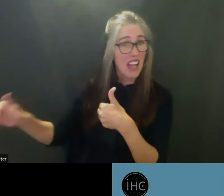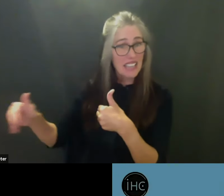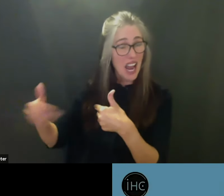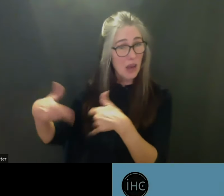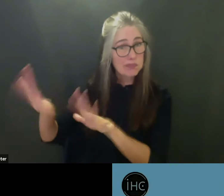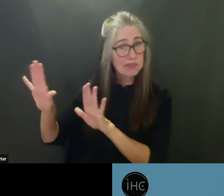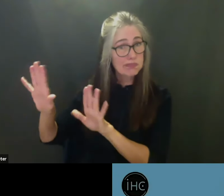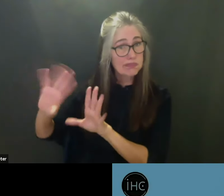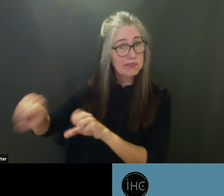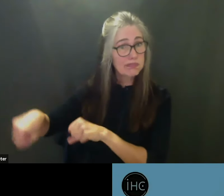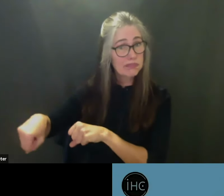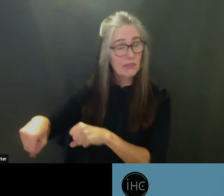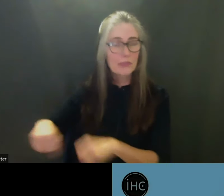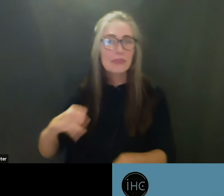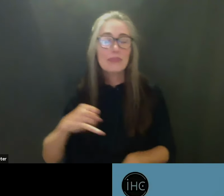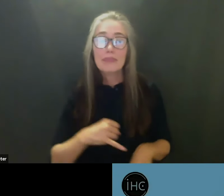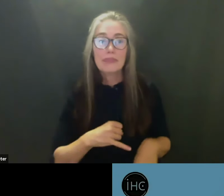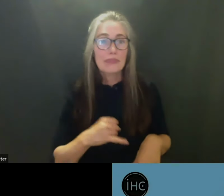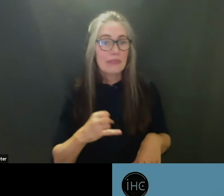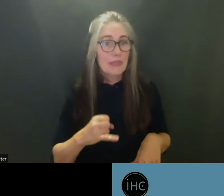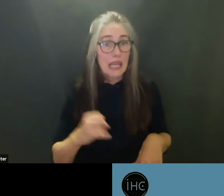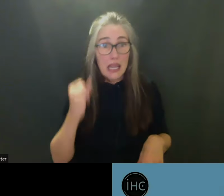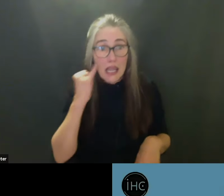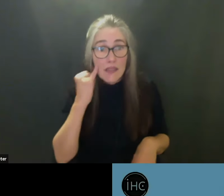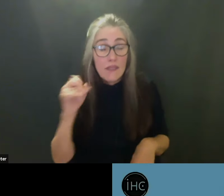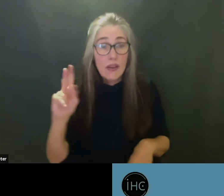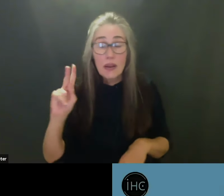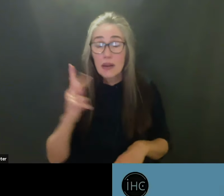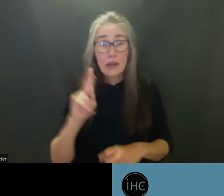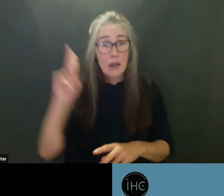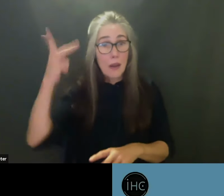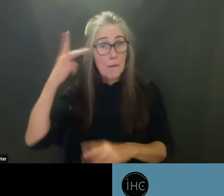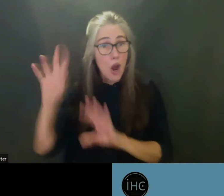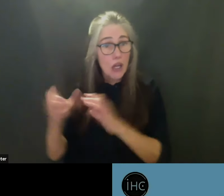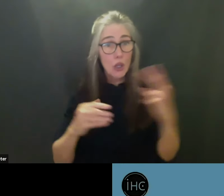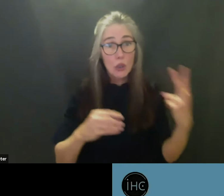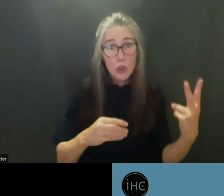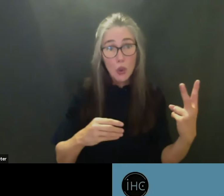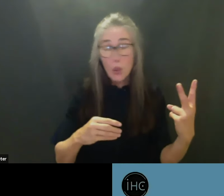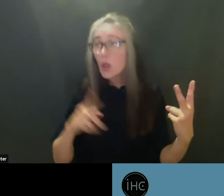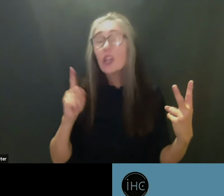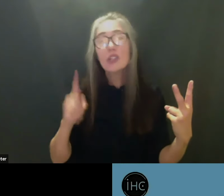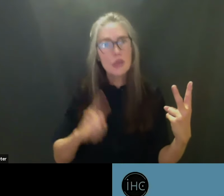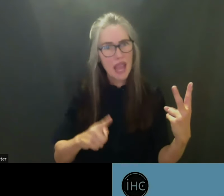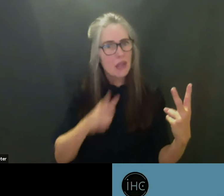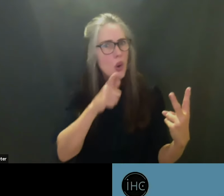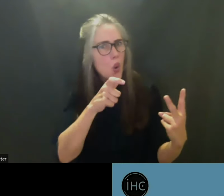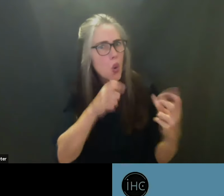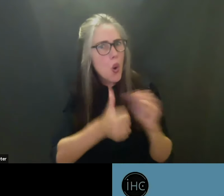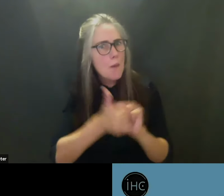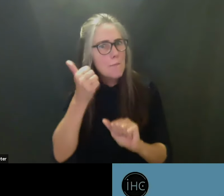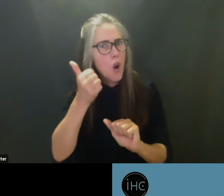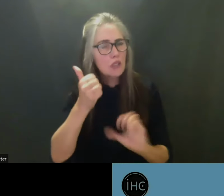one can plausibly not share if you have a majority, it's a majoritarian system and you can freeze the other 35 or 40% out.